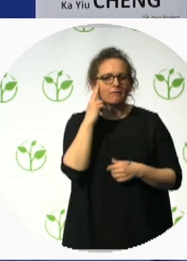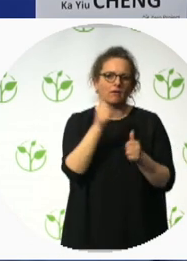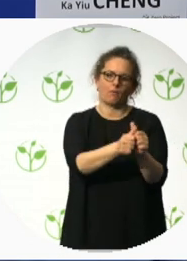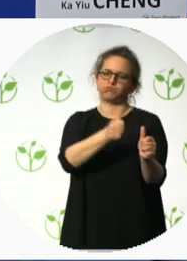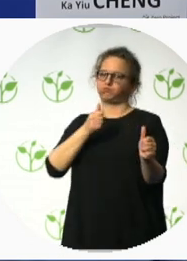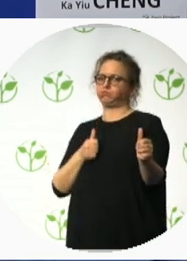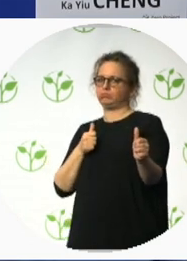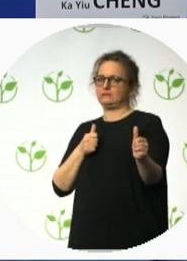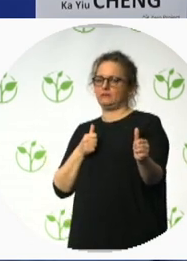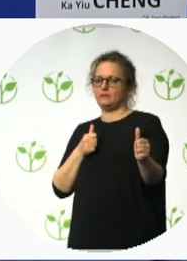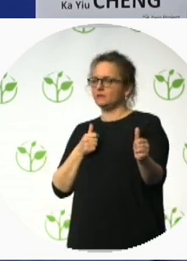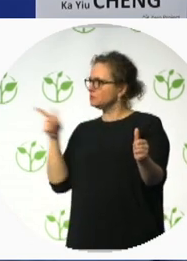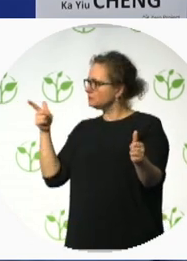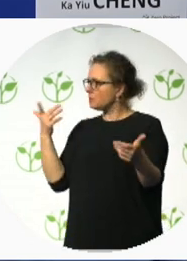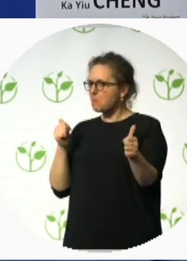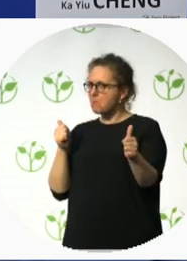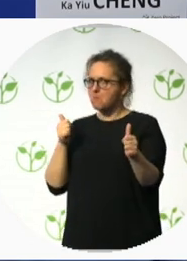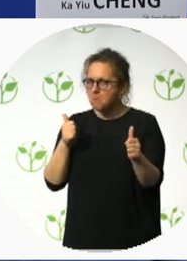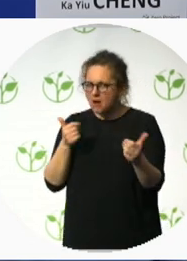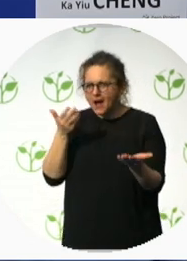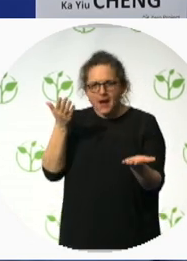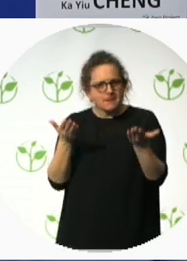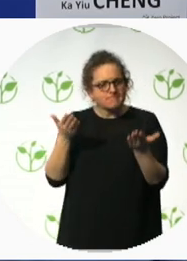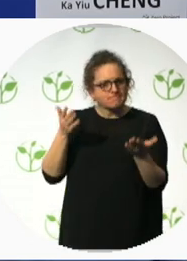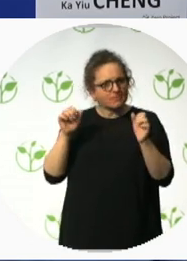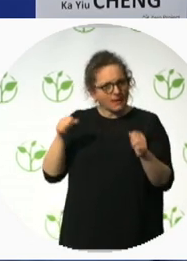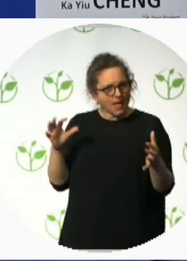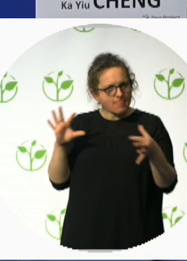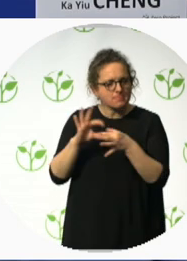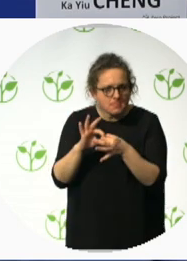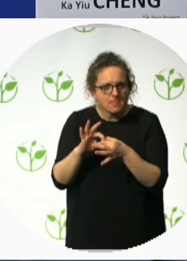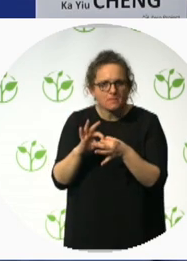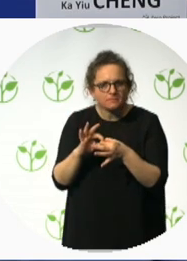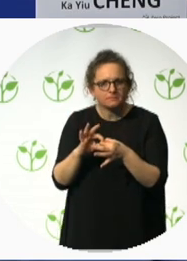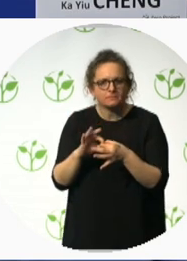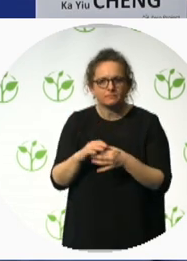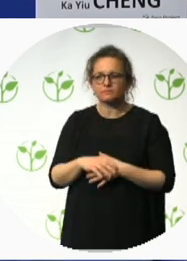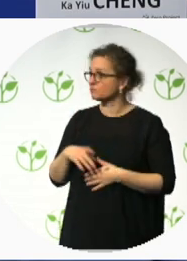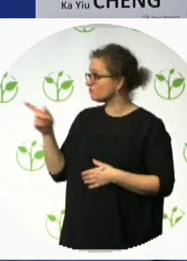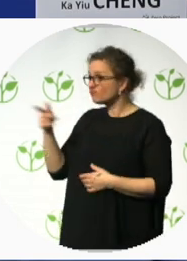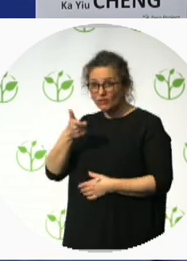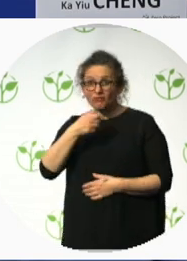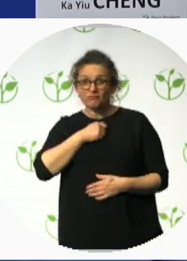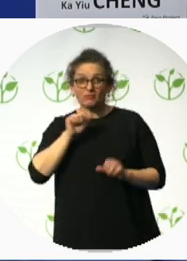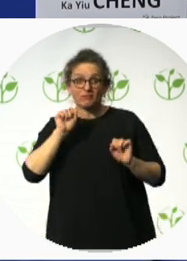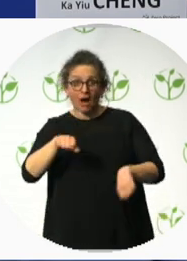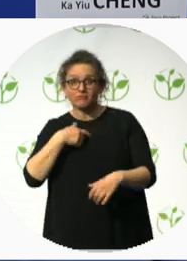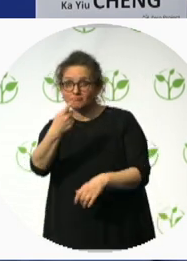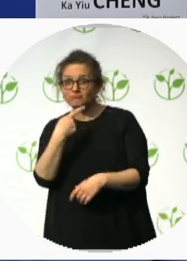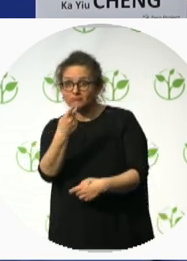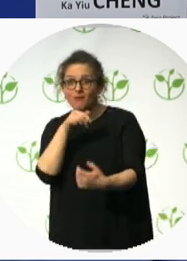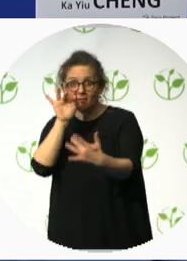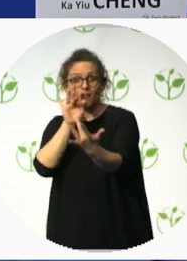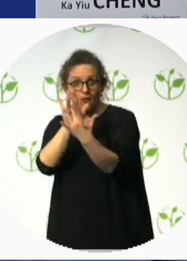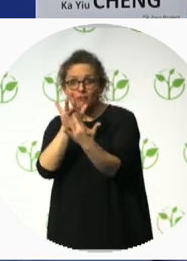yes, we can. Maybe you can. I can leave our contacts with you, and then we can talk about this later on to see how we